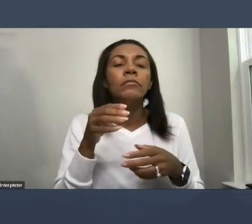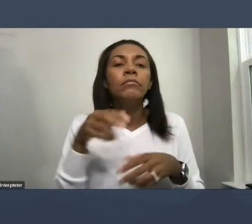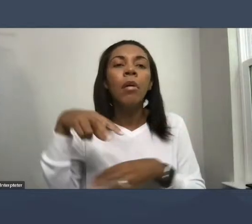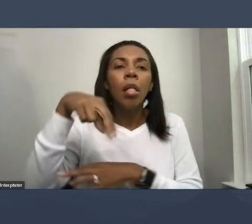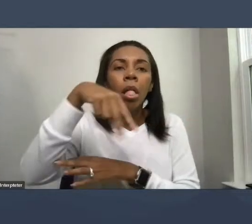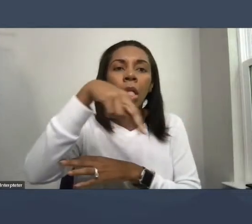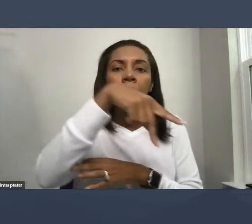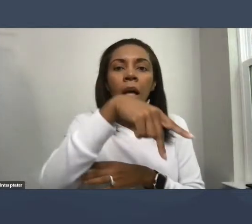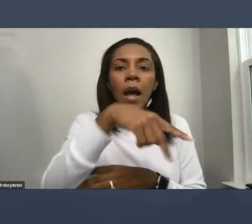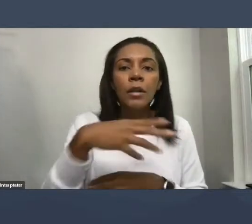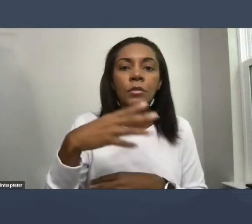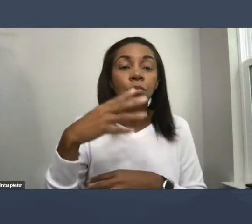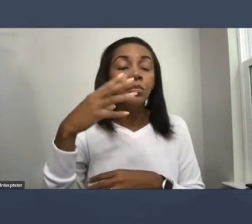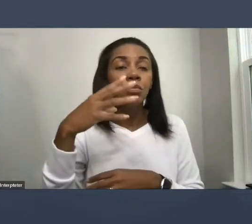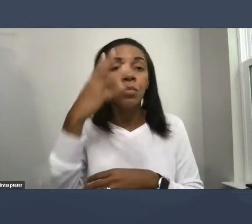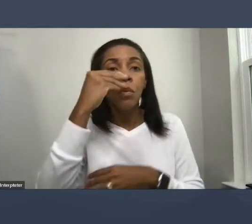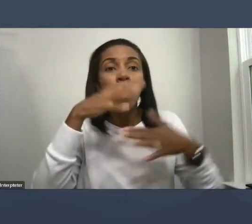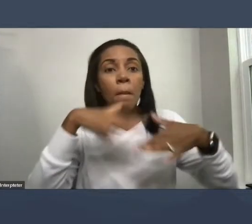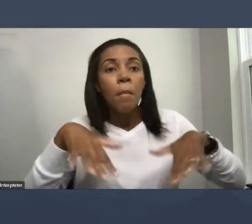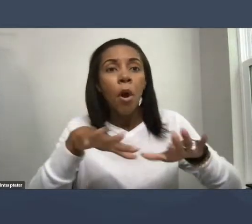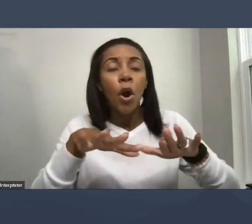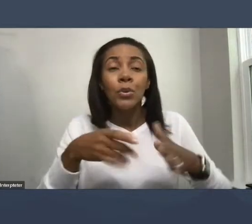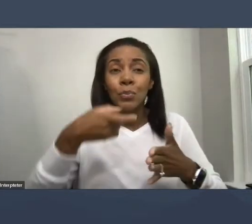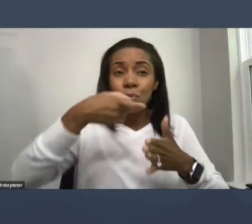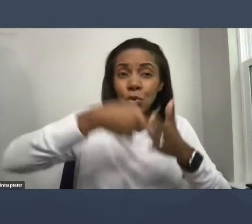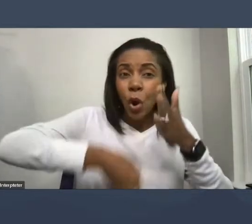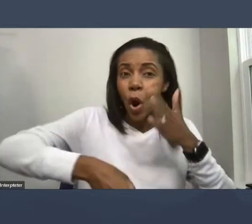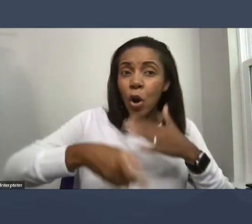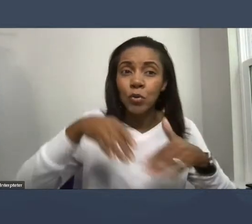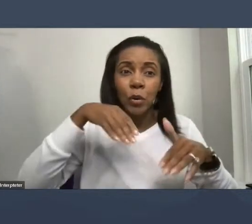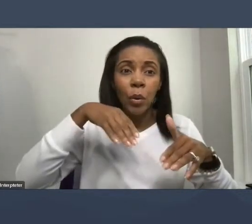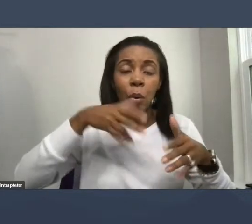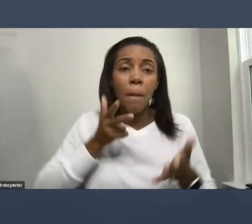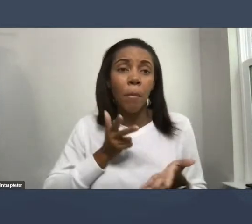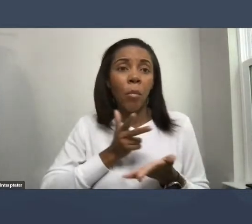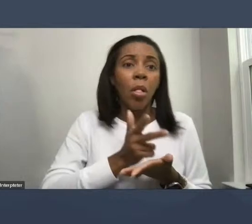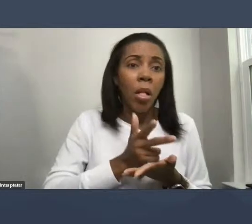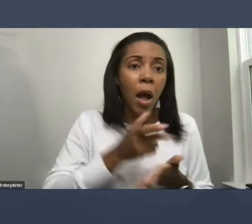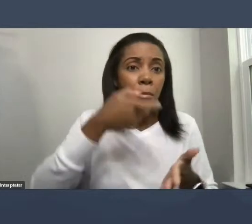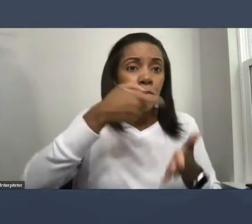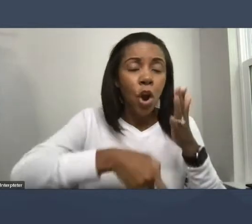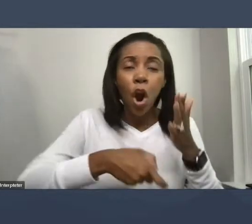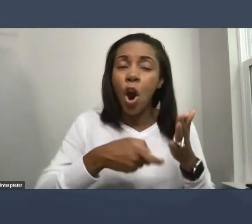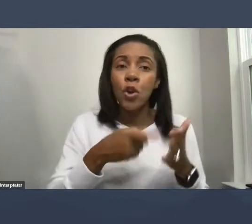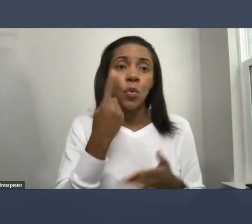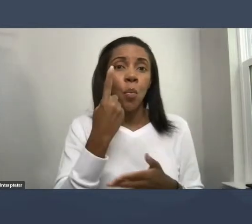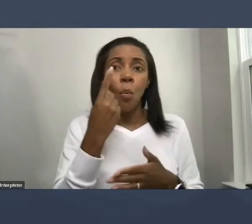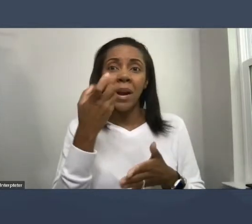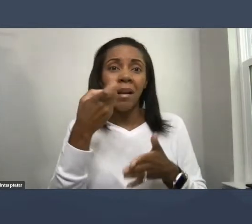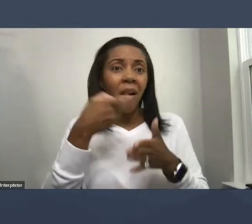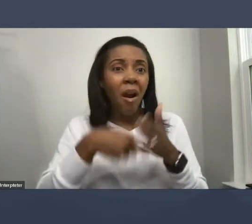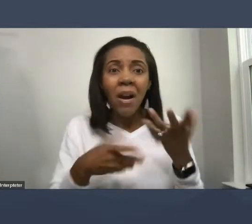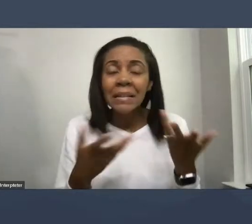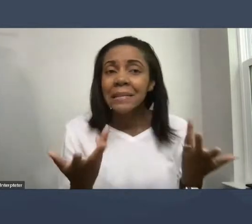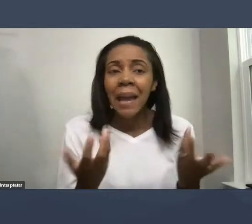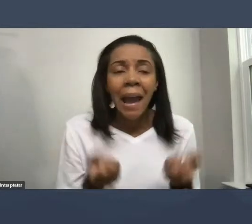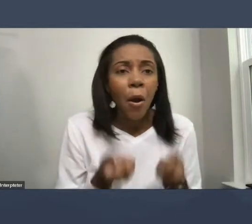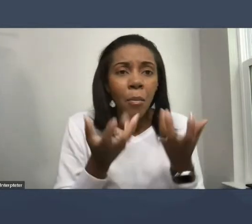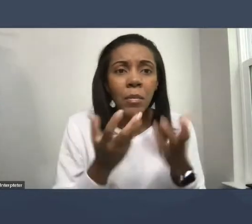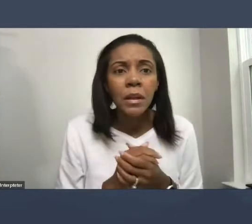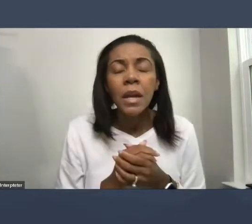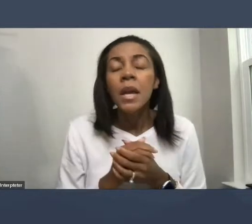it charge parking? You know, the moment you pull in, is it flat rate? What's the story on that? I mean, the